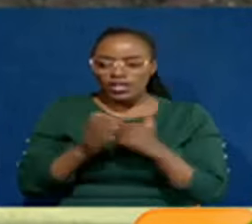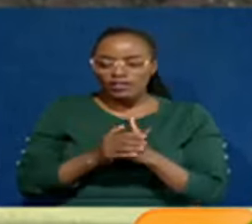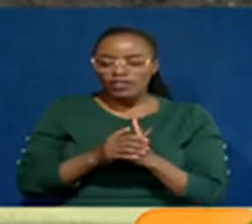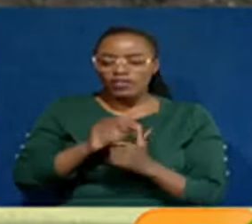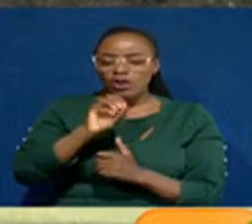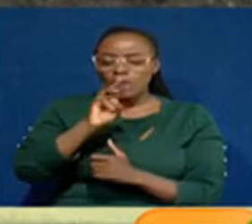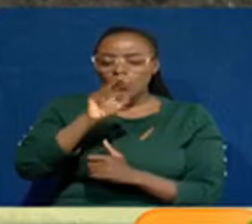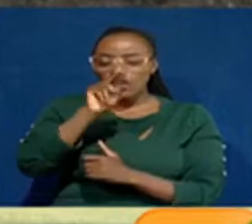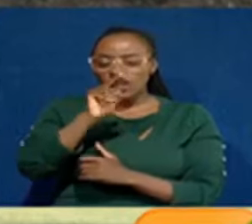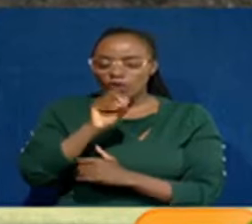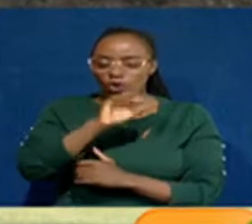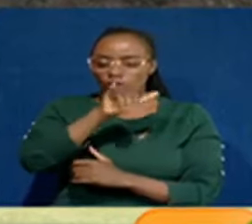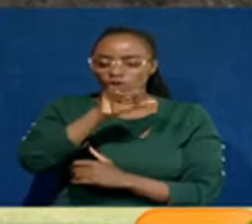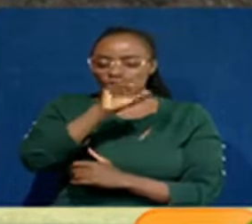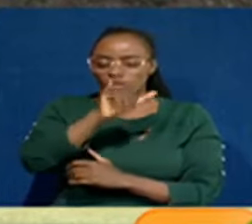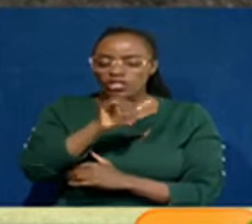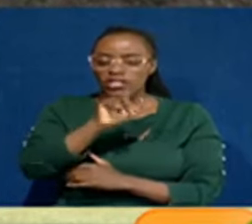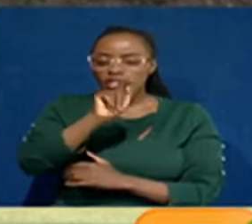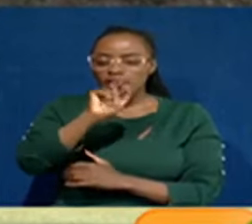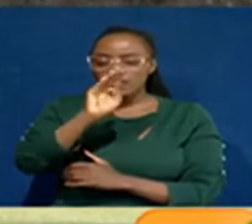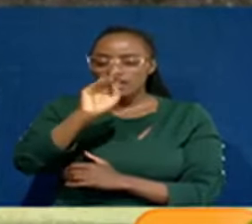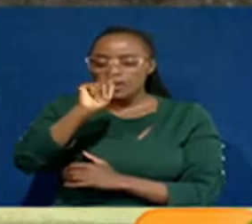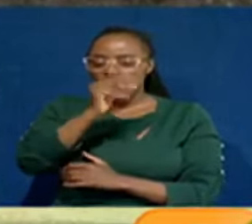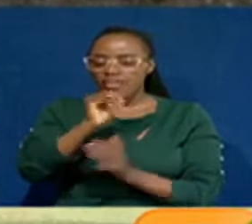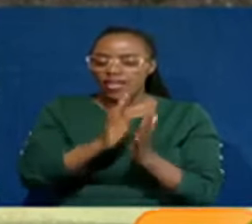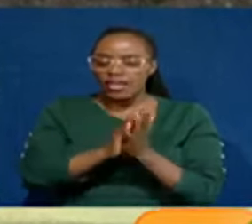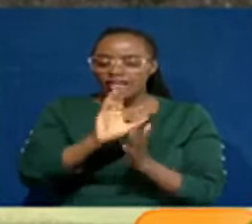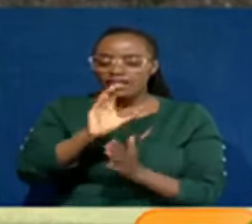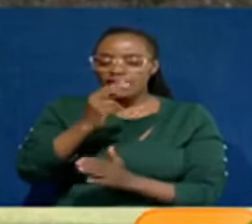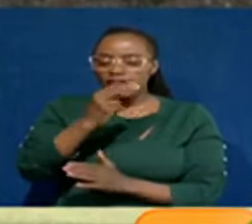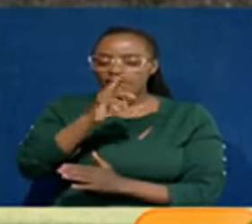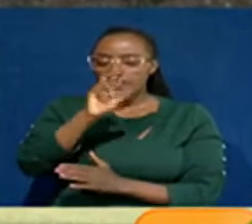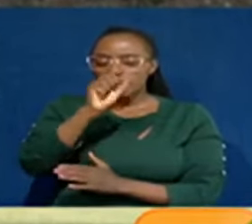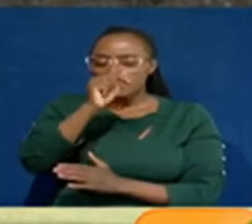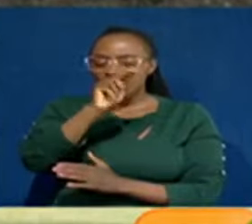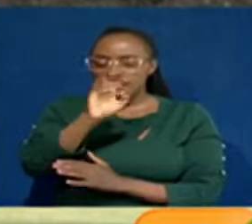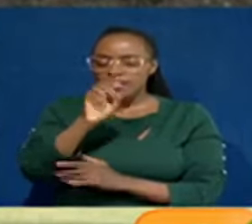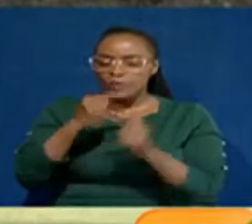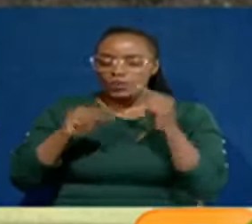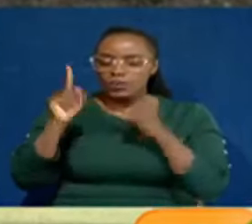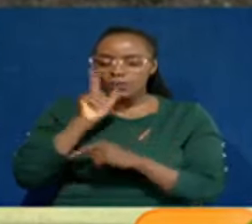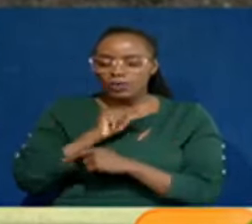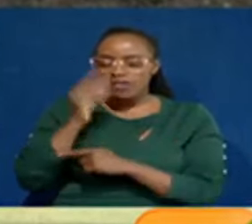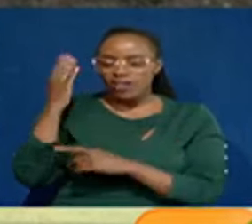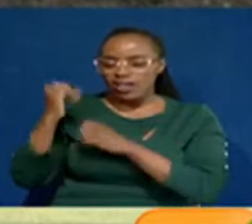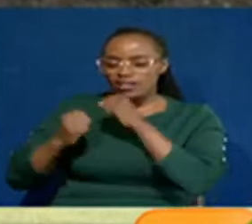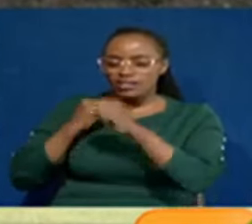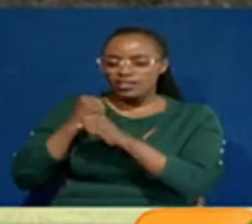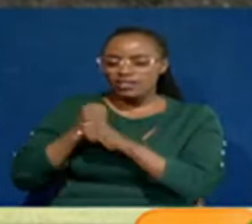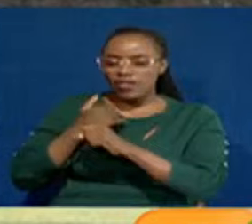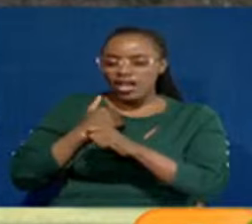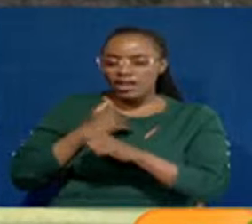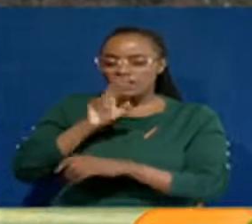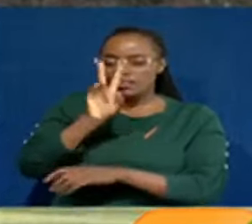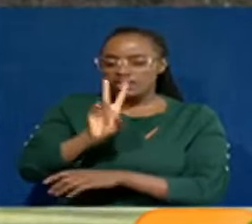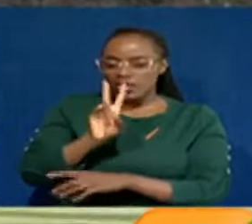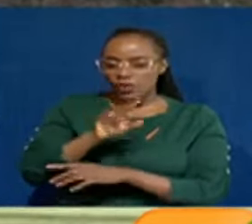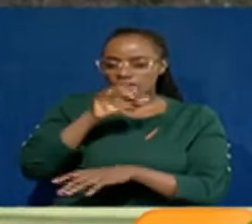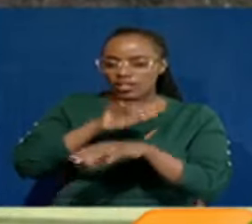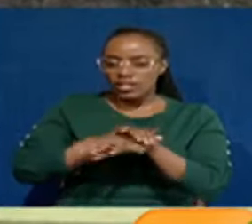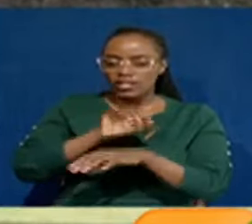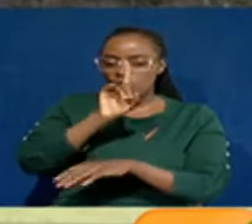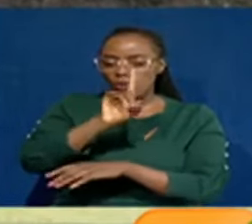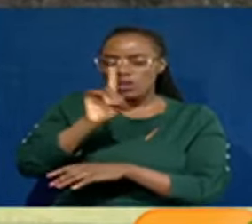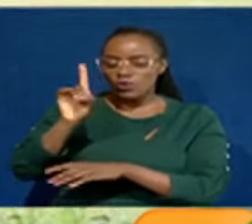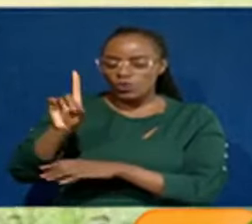Owino, Joyce Osike, Tabitha Ojuang and Christian Riaro, who bagged the tour's overall crown last year, emerged second, garnering